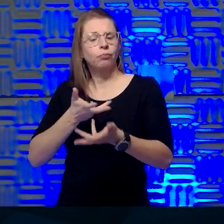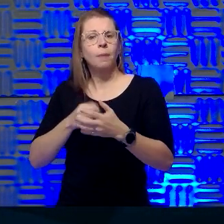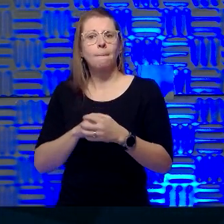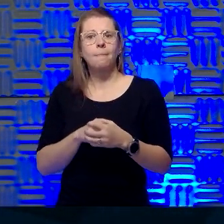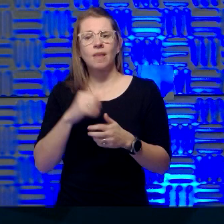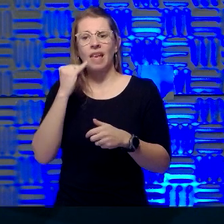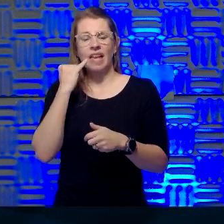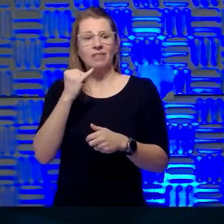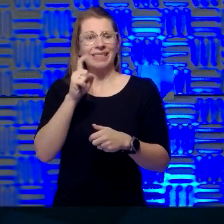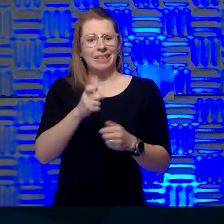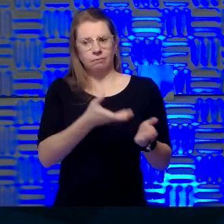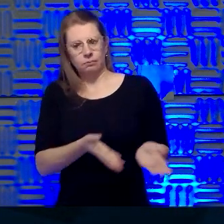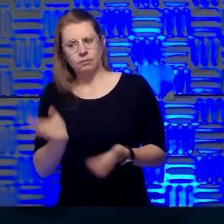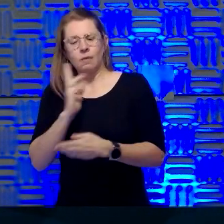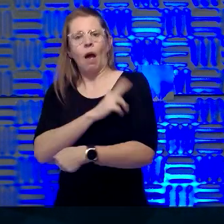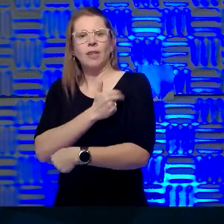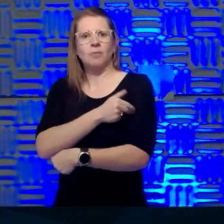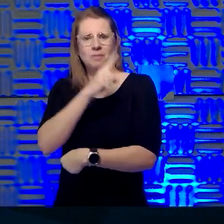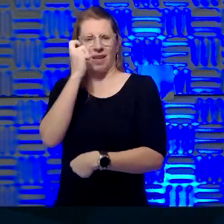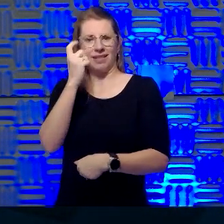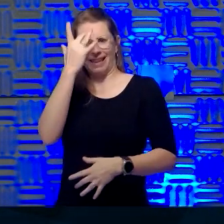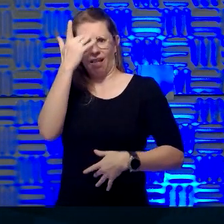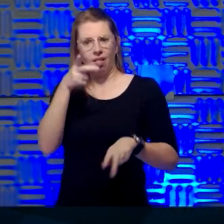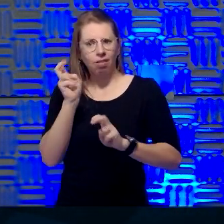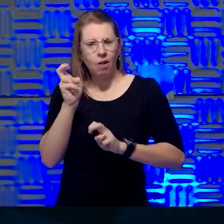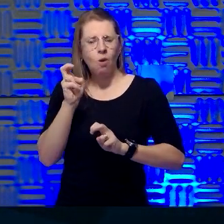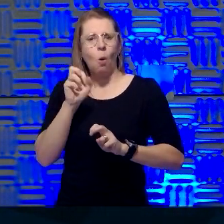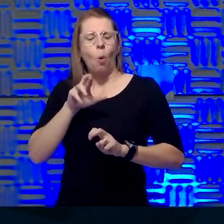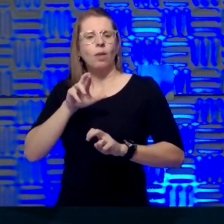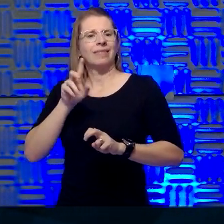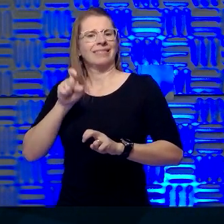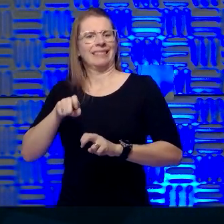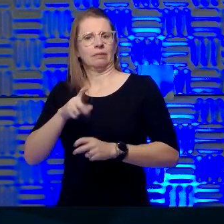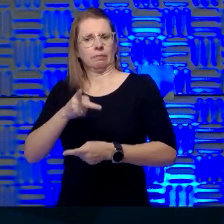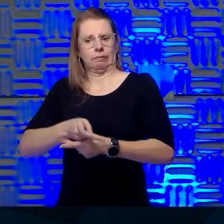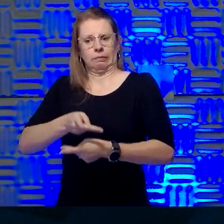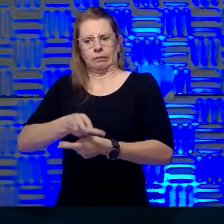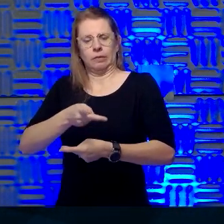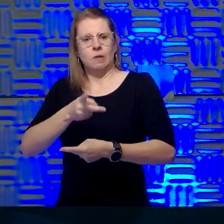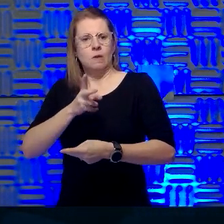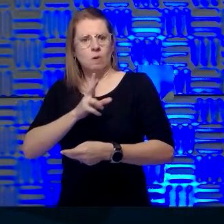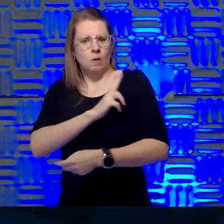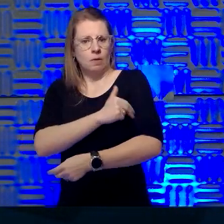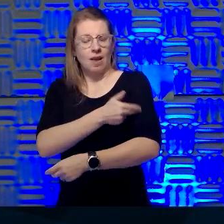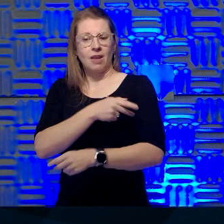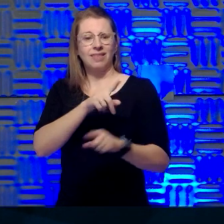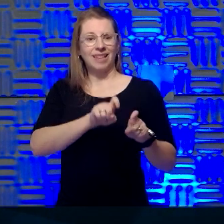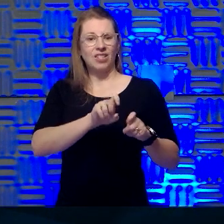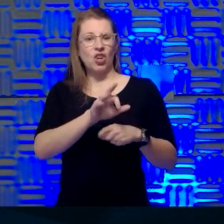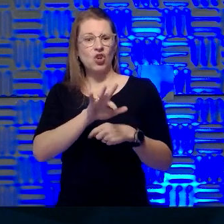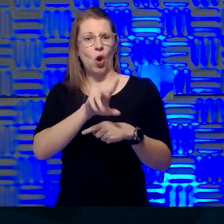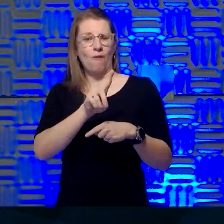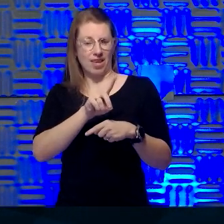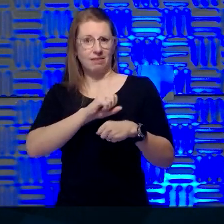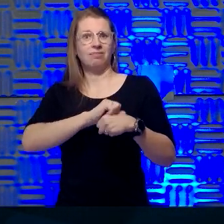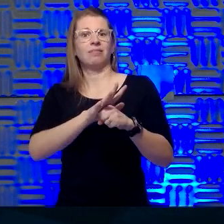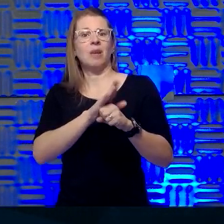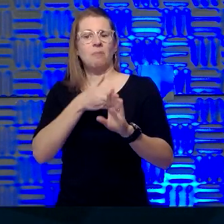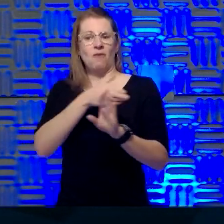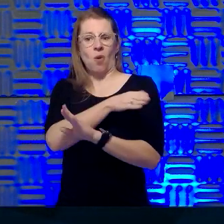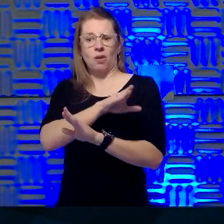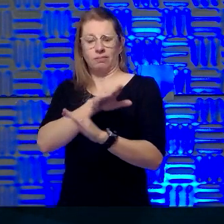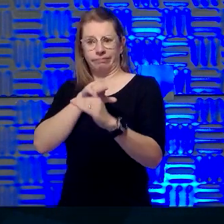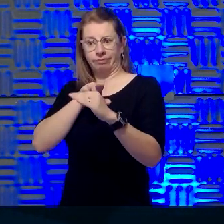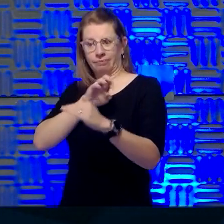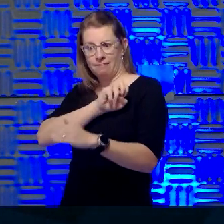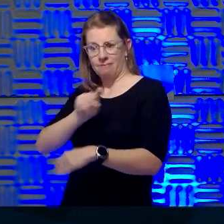they become ill or need some sort of medical attention, they're all being tested for COVID prior to returning. And then I know one of the nursing